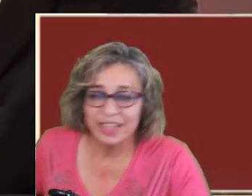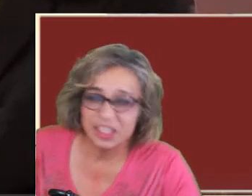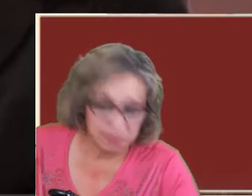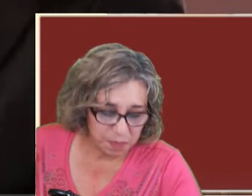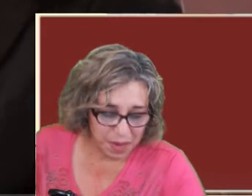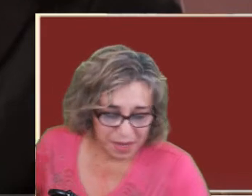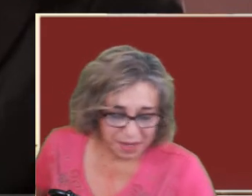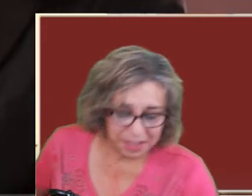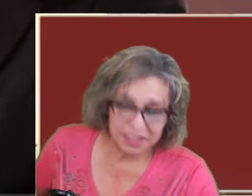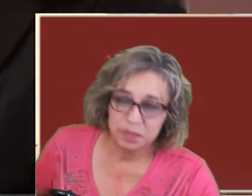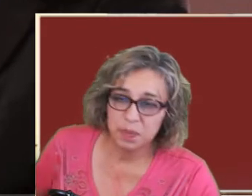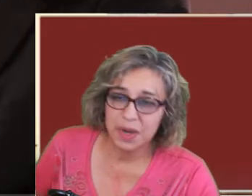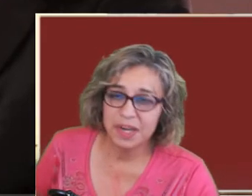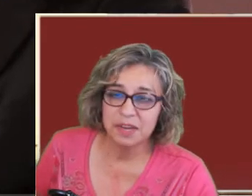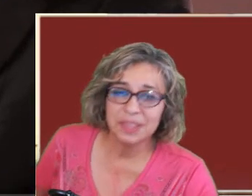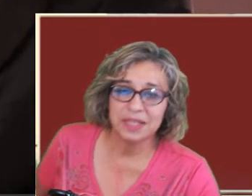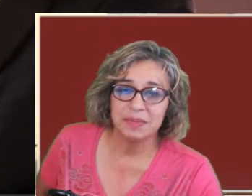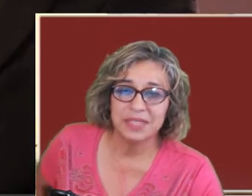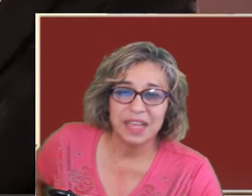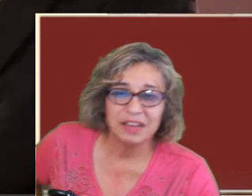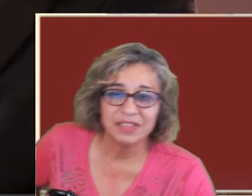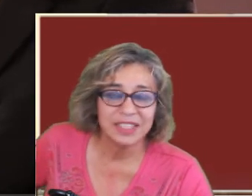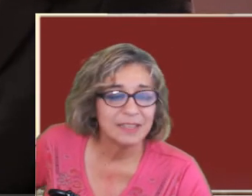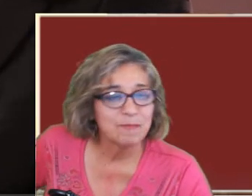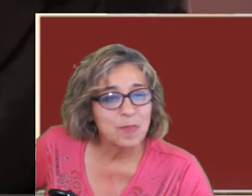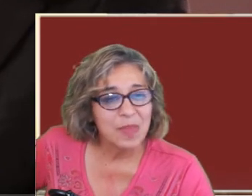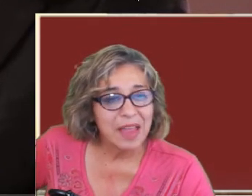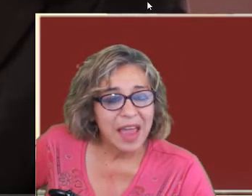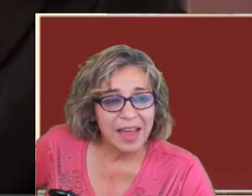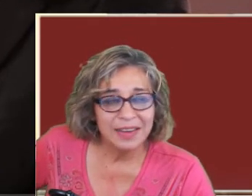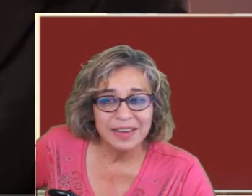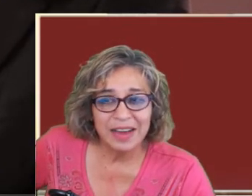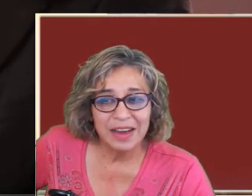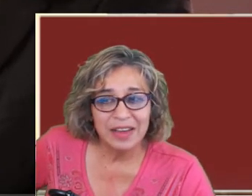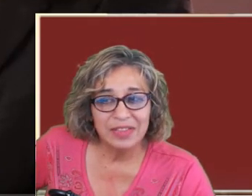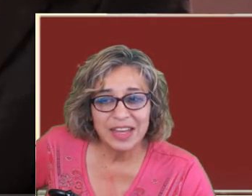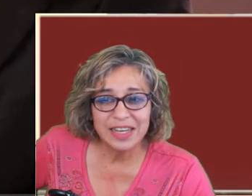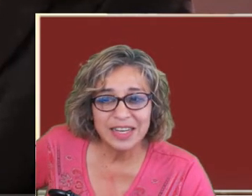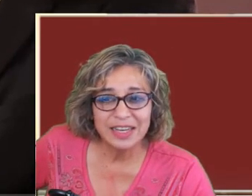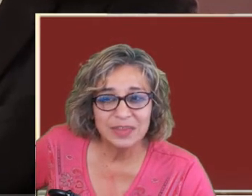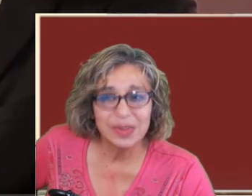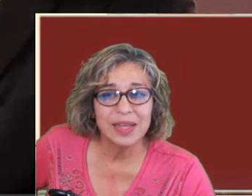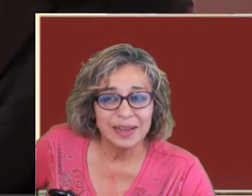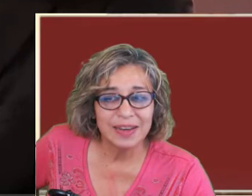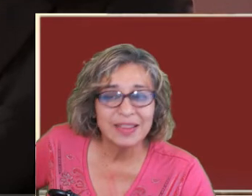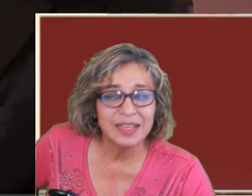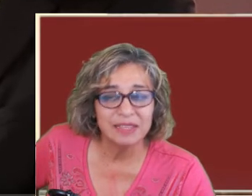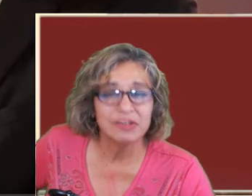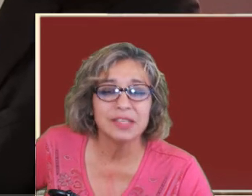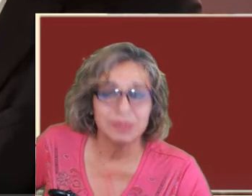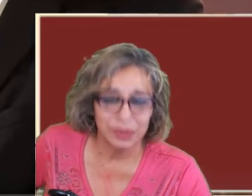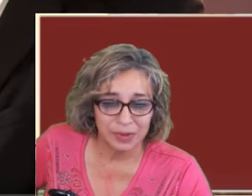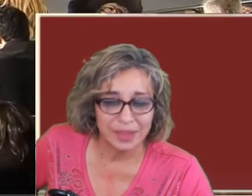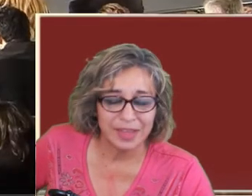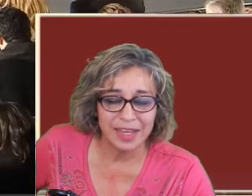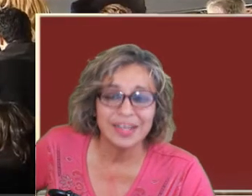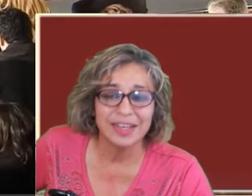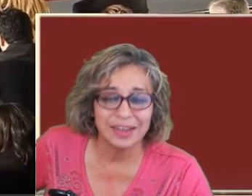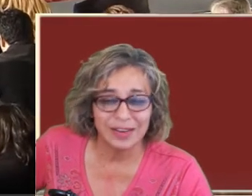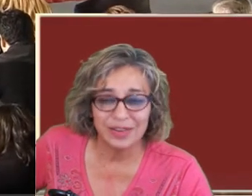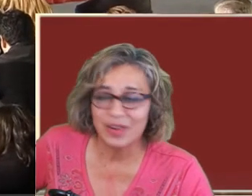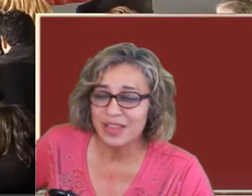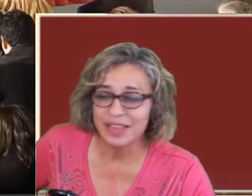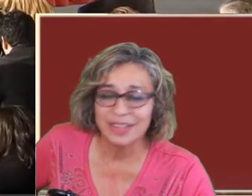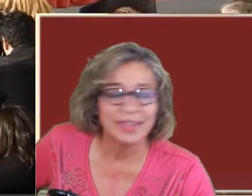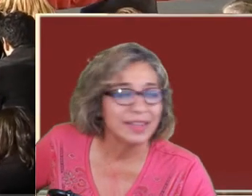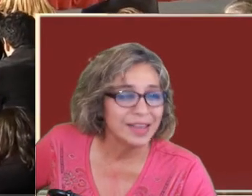and spread it amongst themselves. And they didn't really, nothing's visible that they did